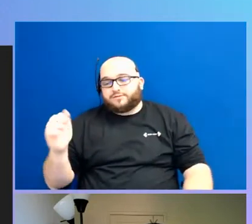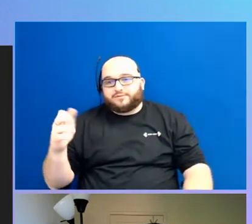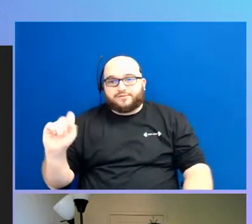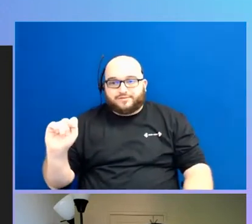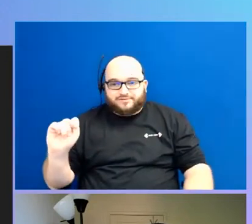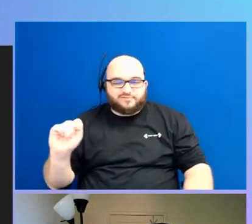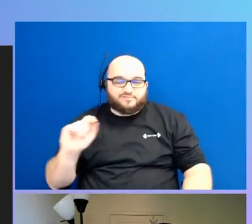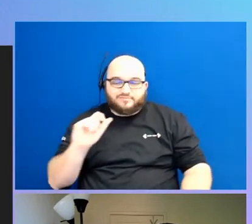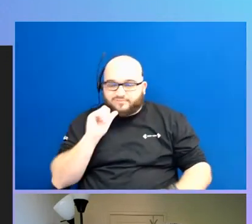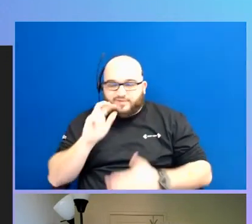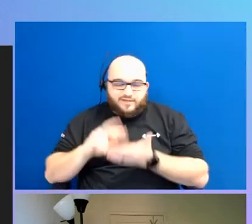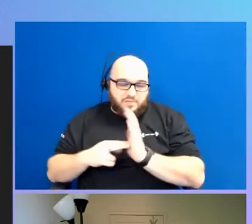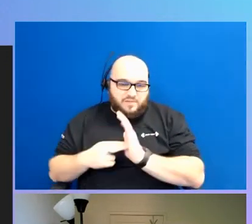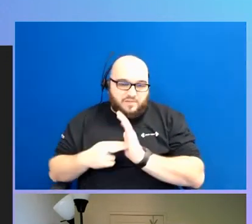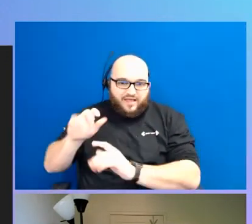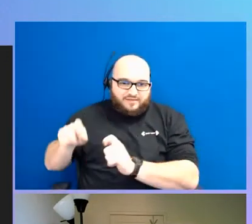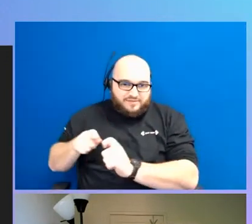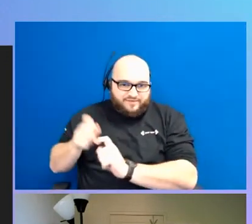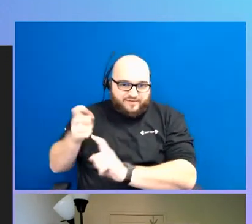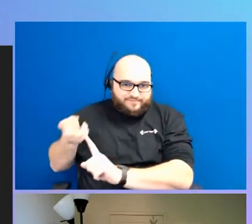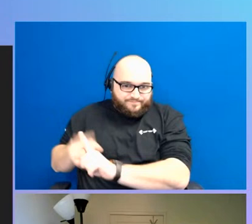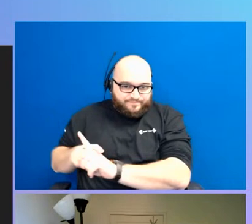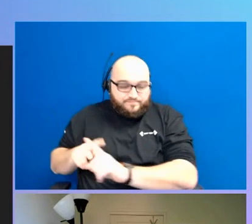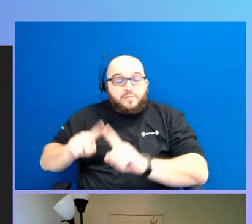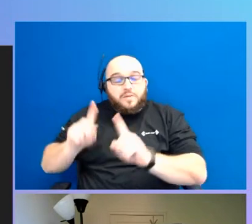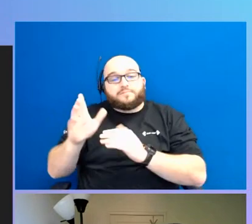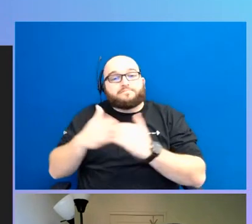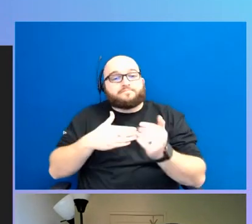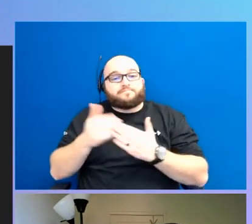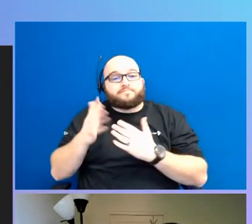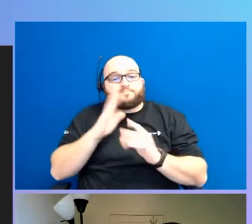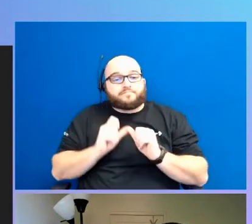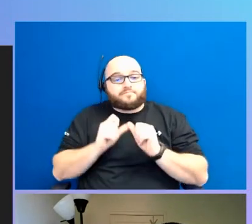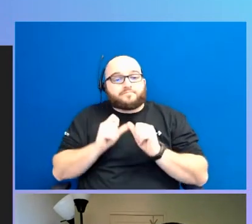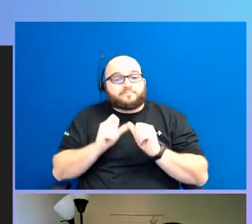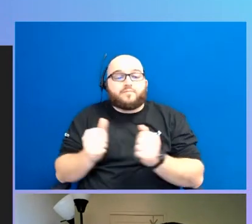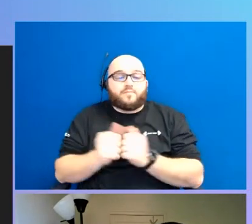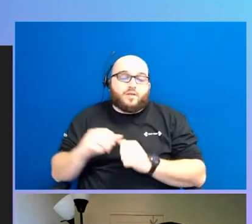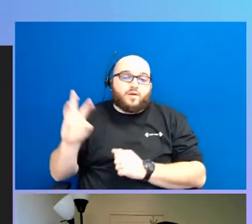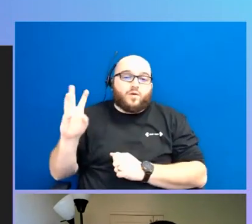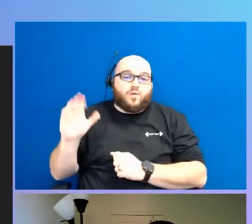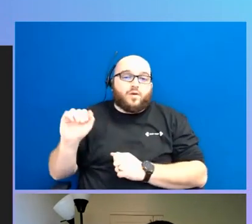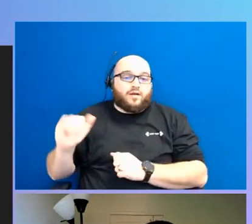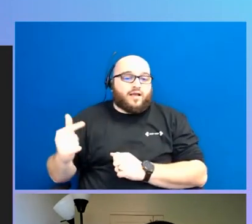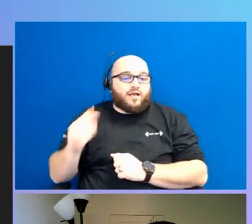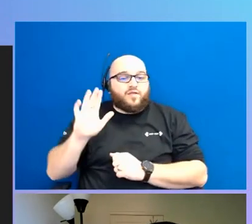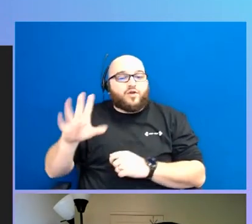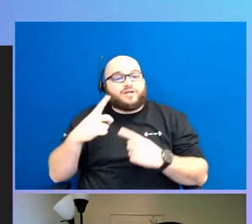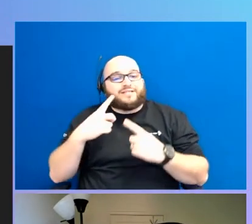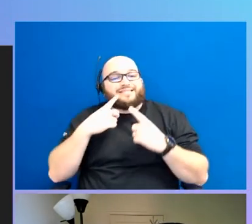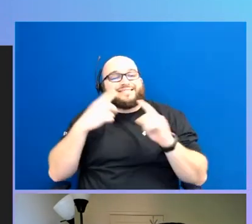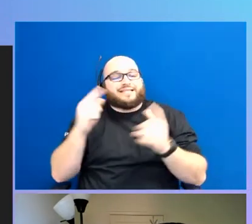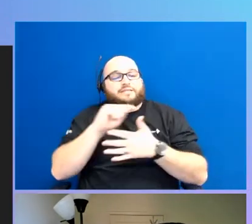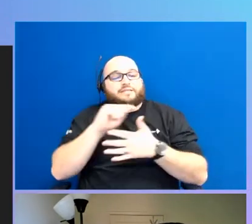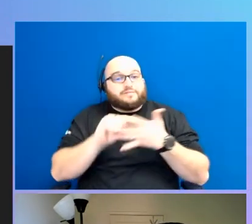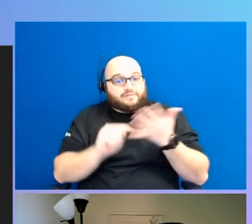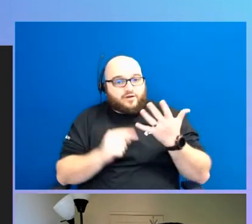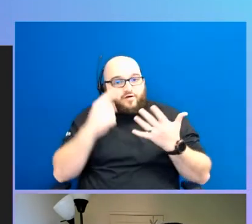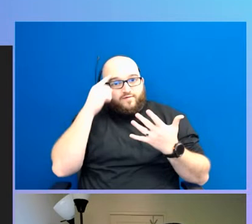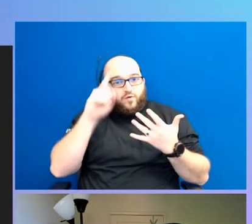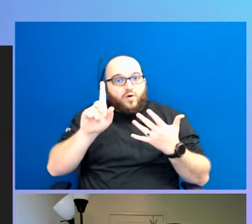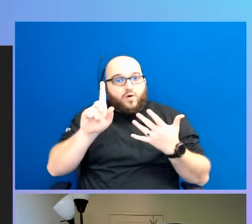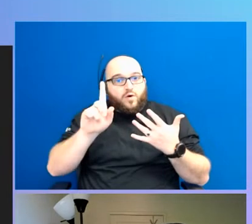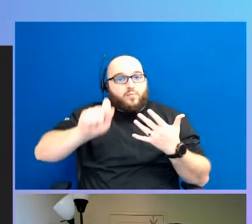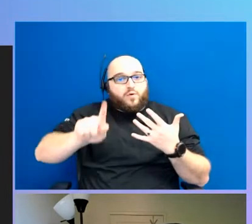that way. And just continuing on with WCAG success criteria 1.1.1,